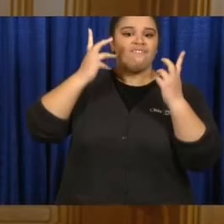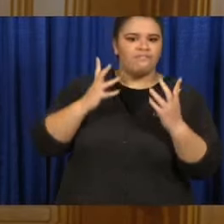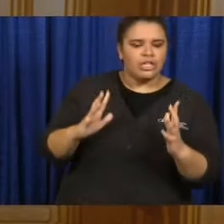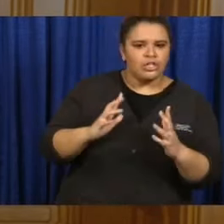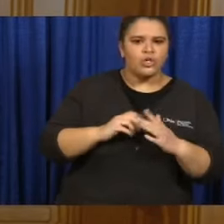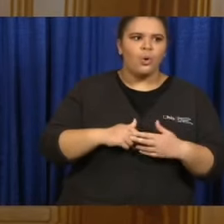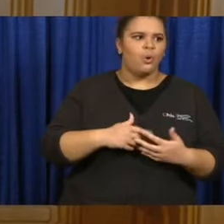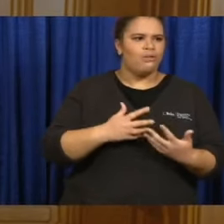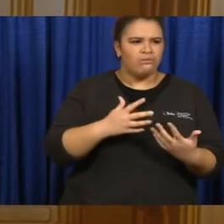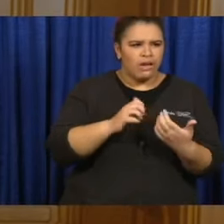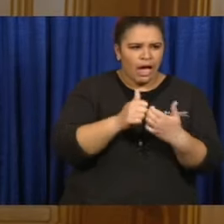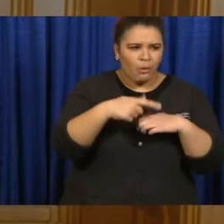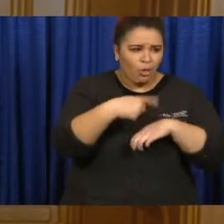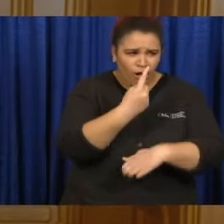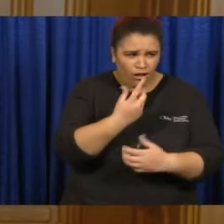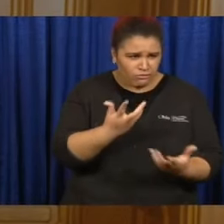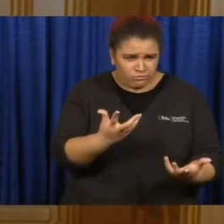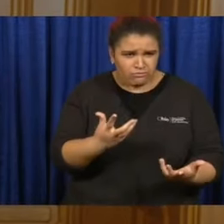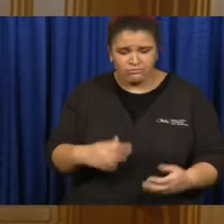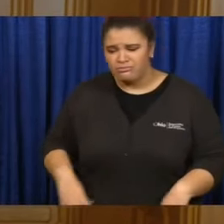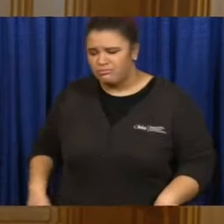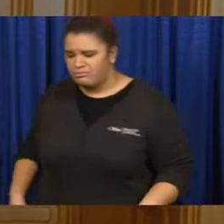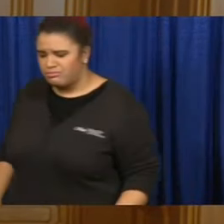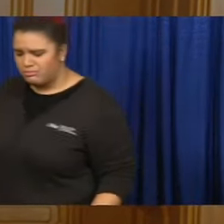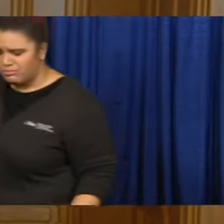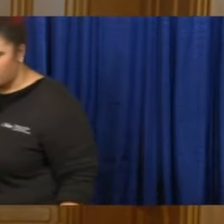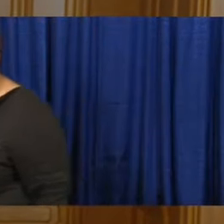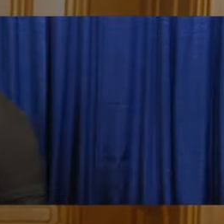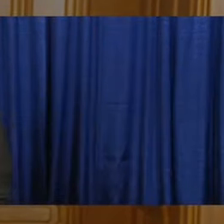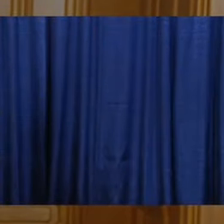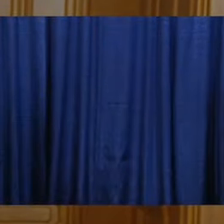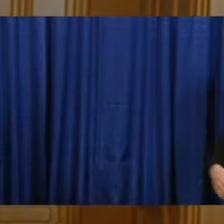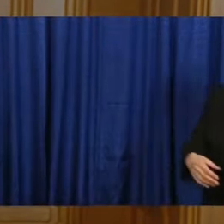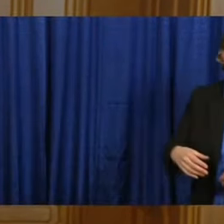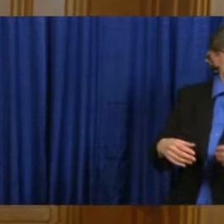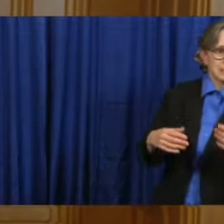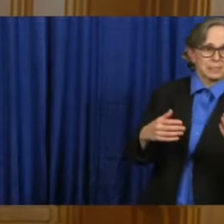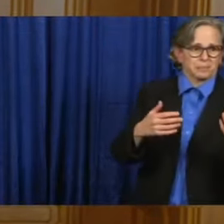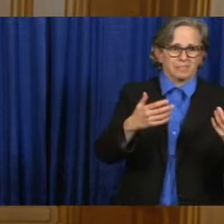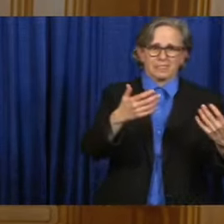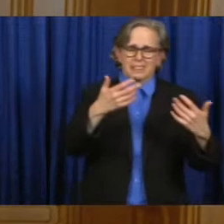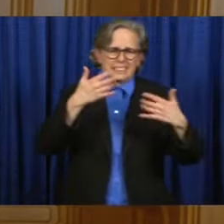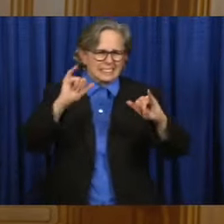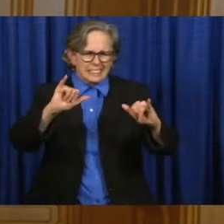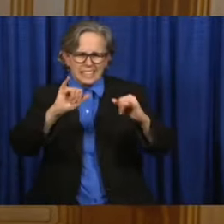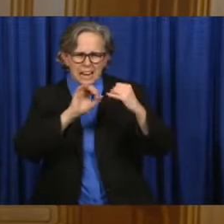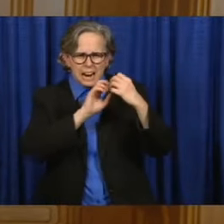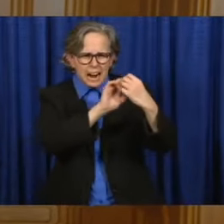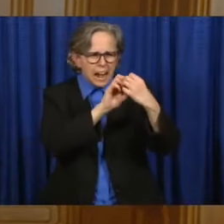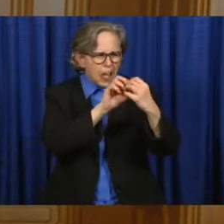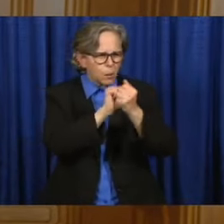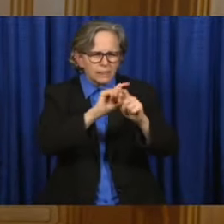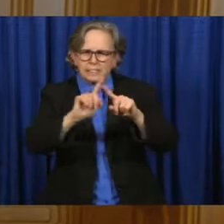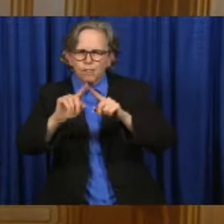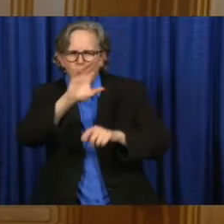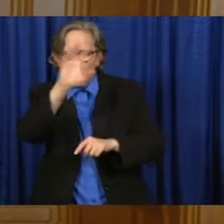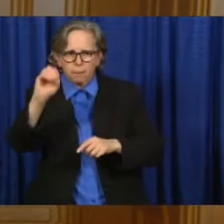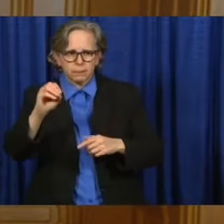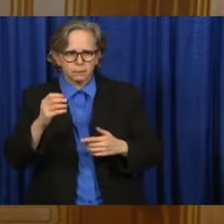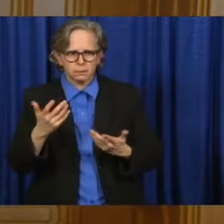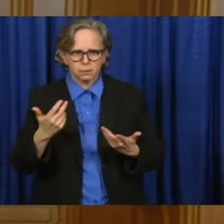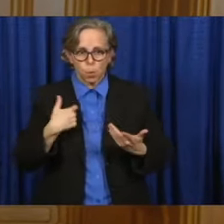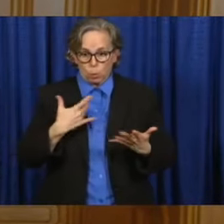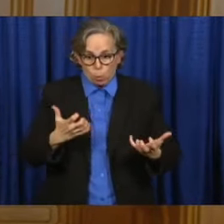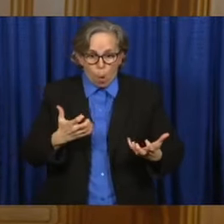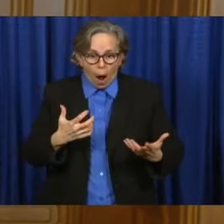ready? We're still working with some of these companies. I mean, obviously, the sooner the better. But